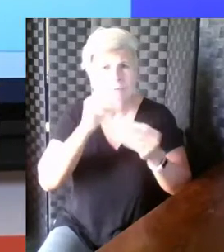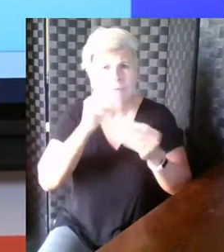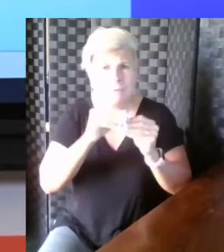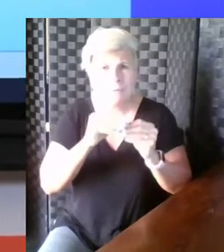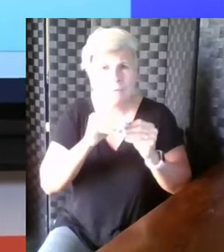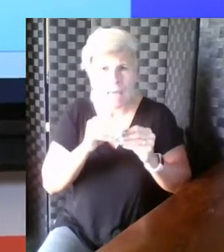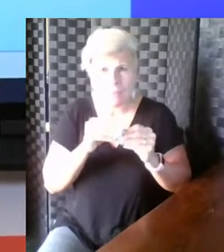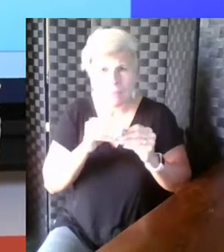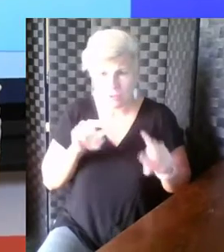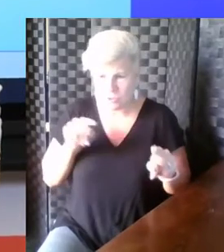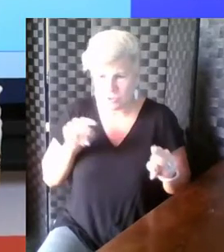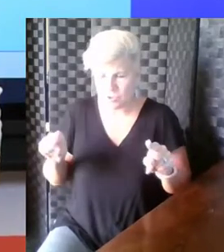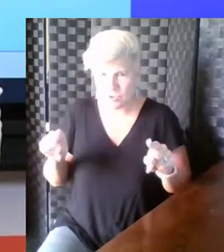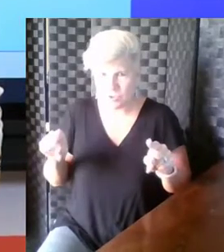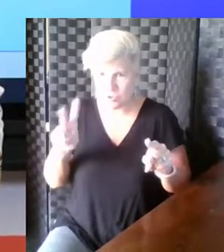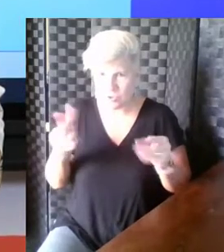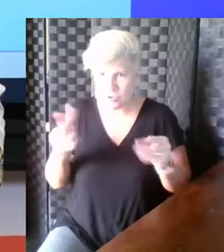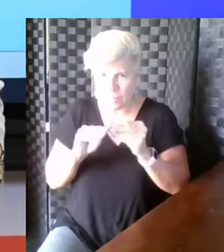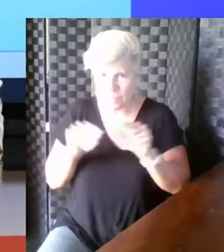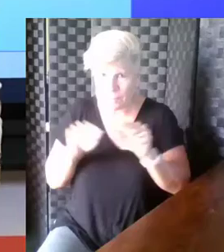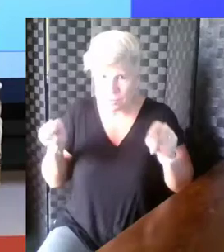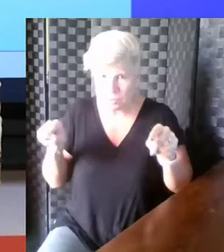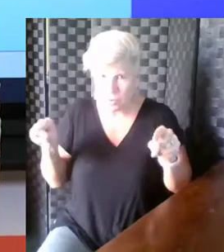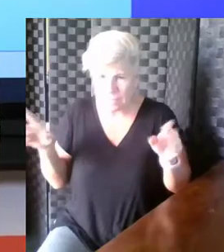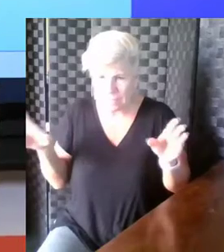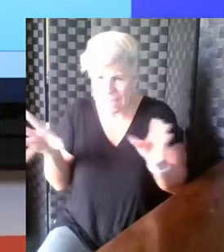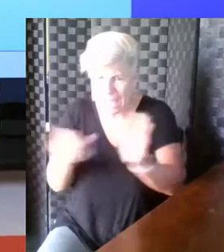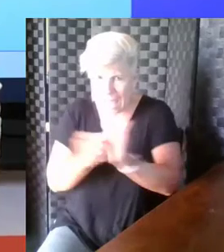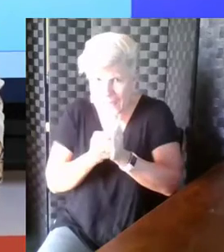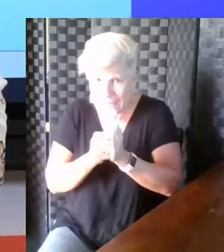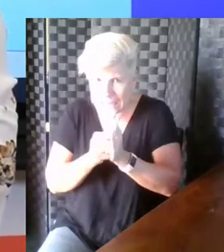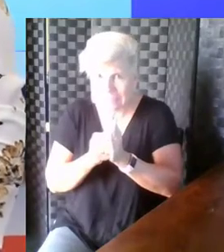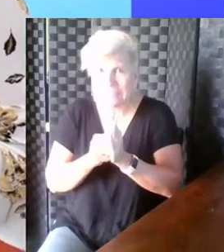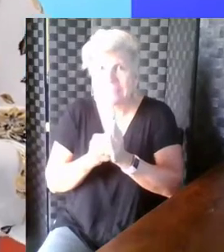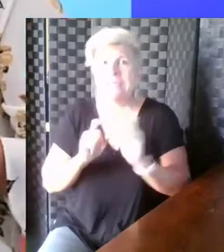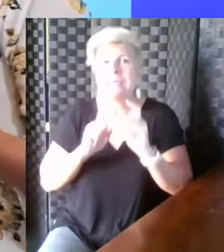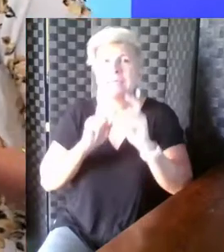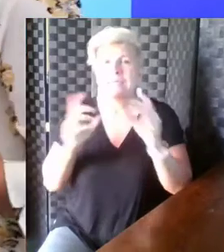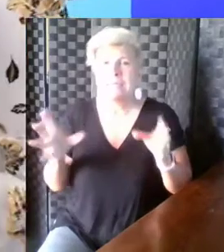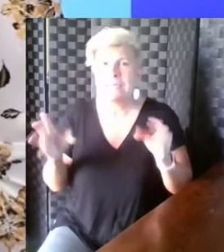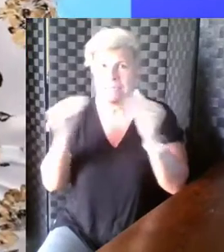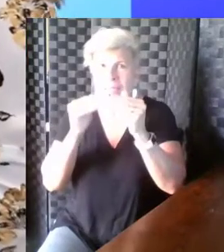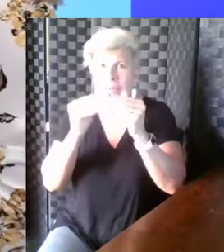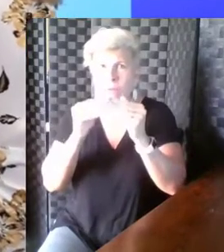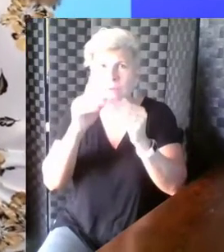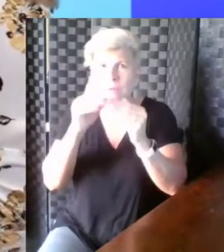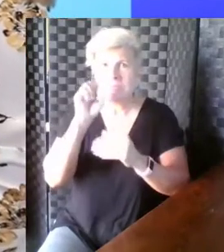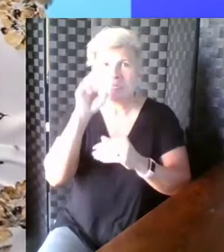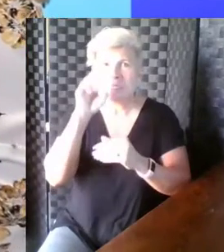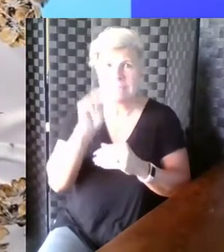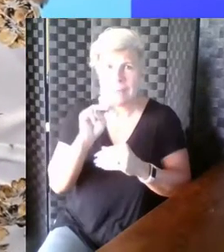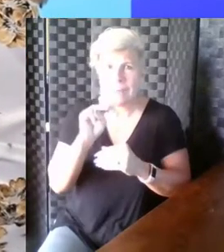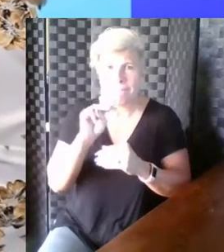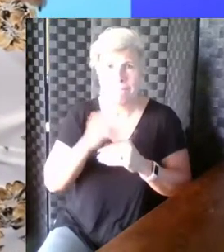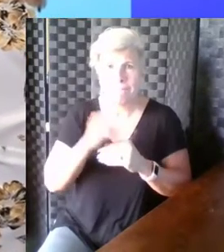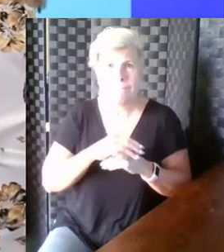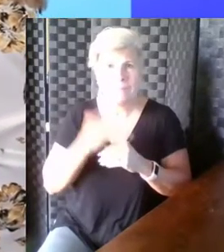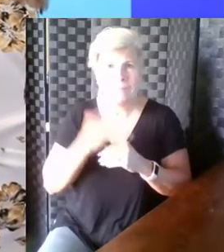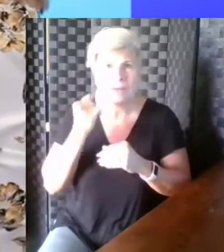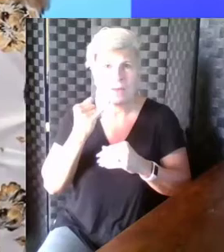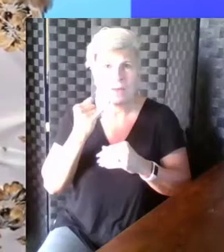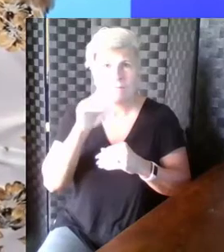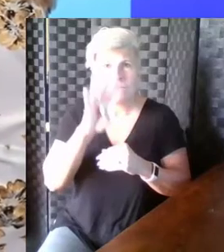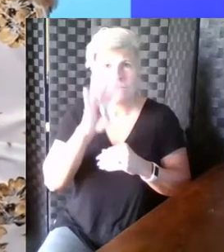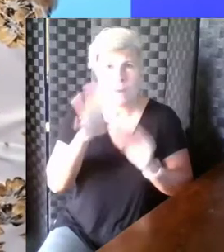if we add the two numbers in the bottom corner, those are going to give us that sum at the top. So for example, if I